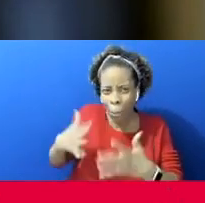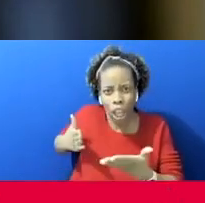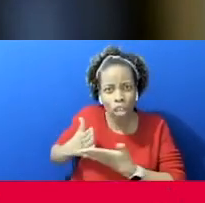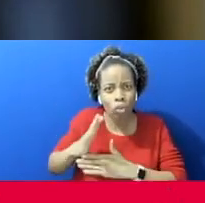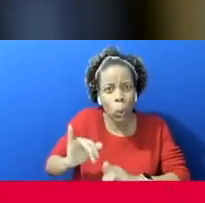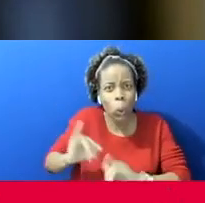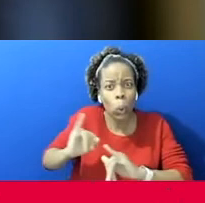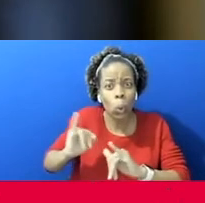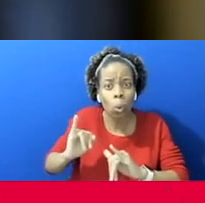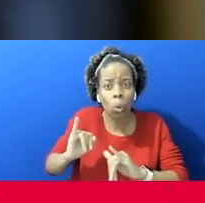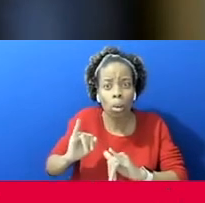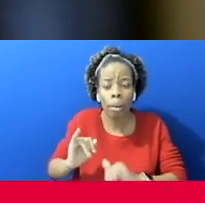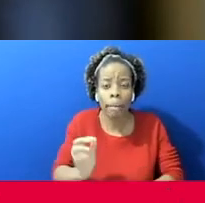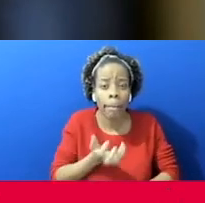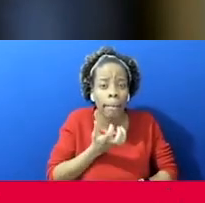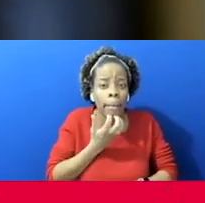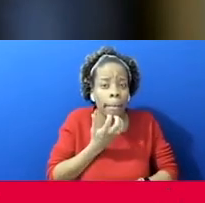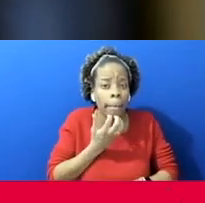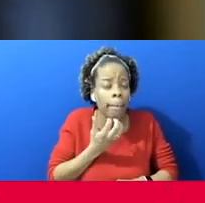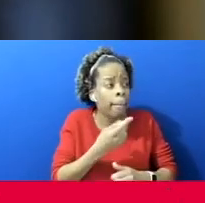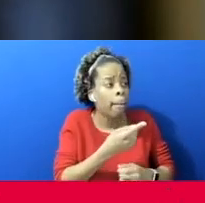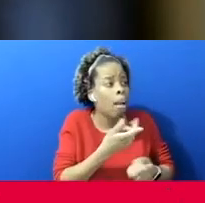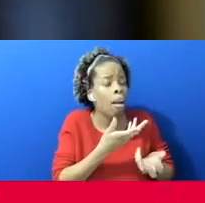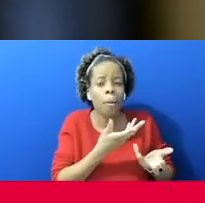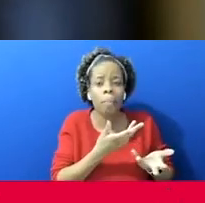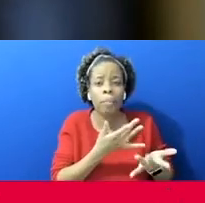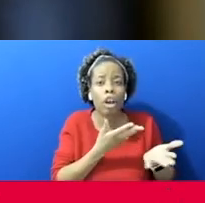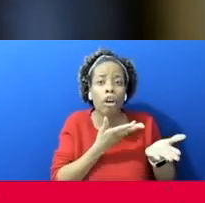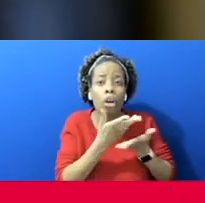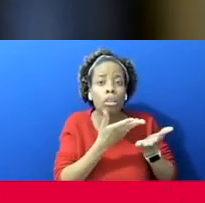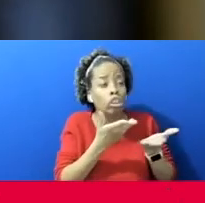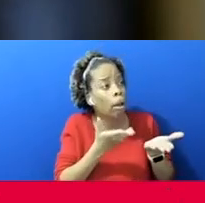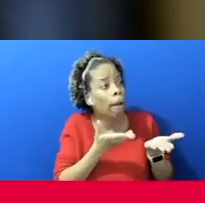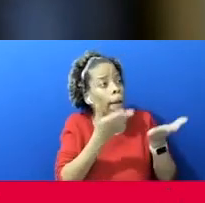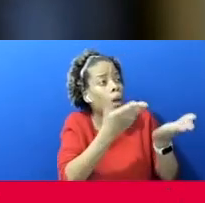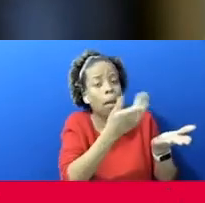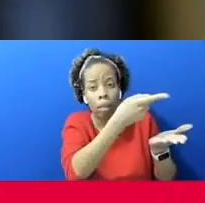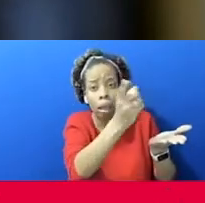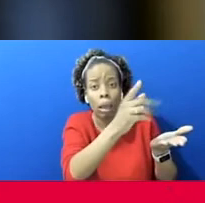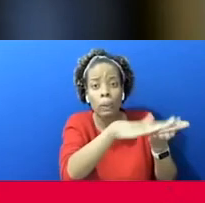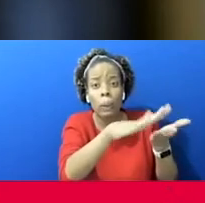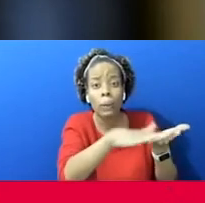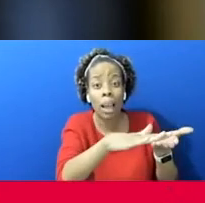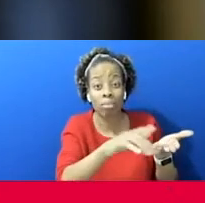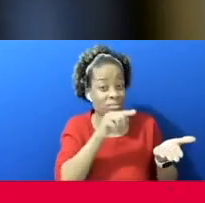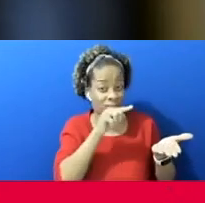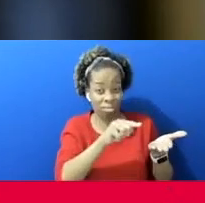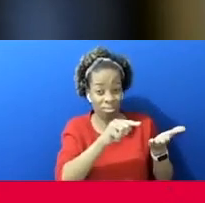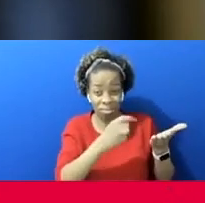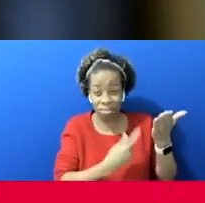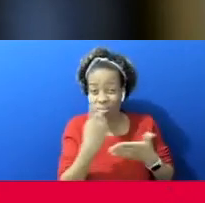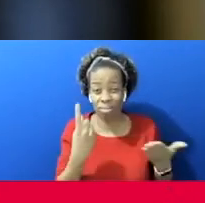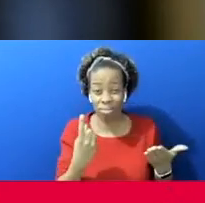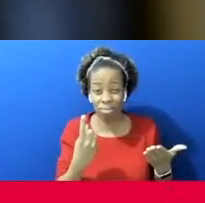don't settle for co-production. Don't settle for consultation. Consultation, we know, doesn't work, because the questions